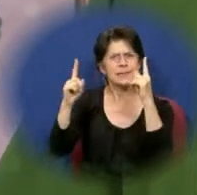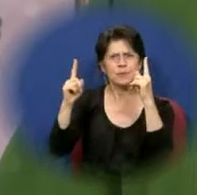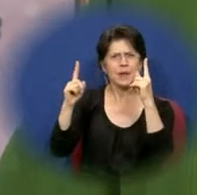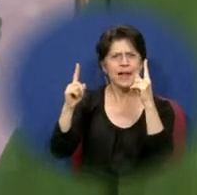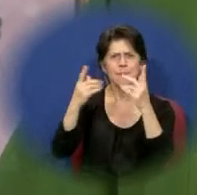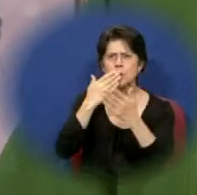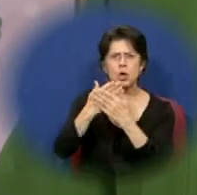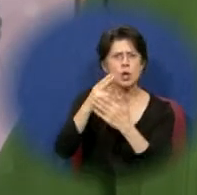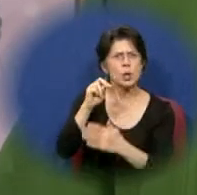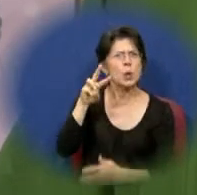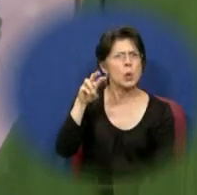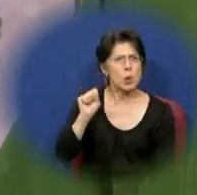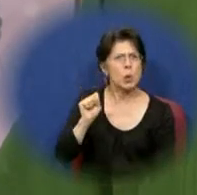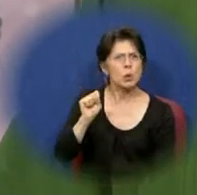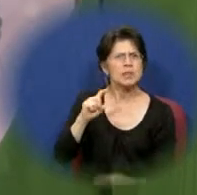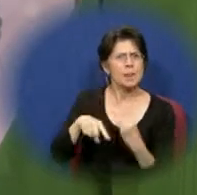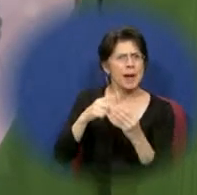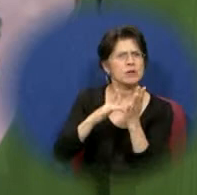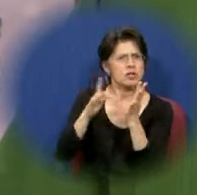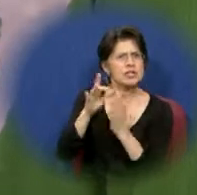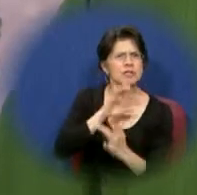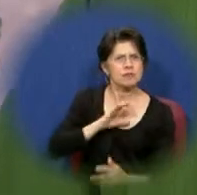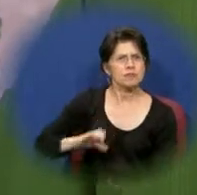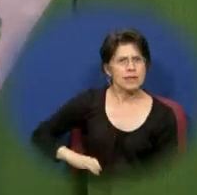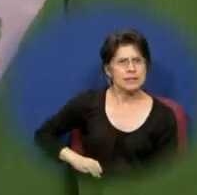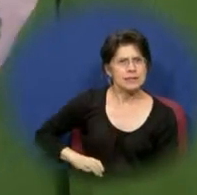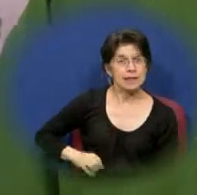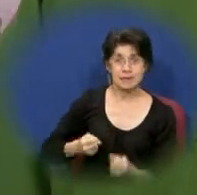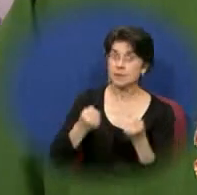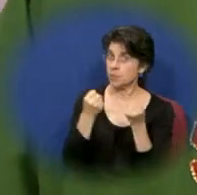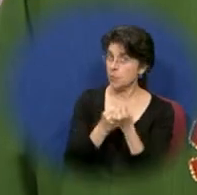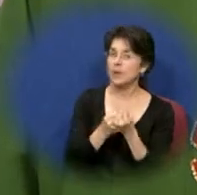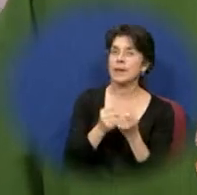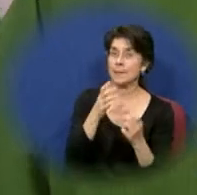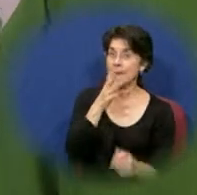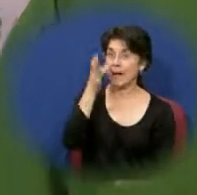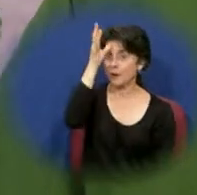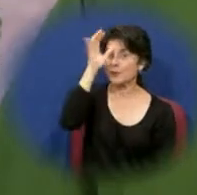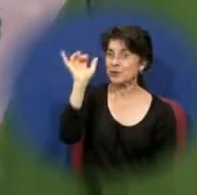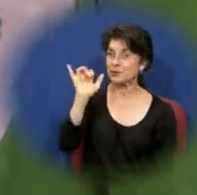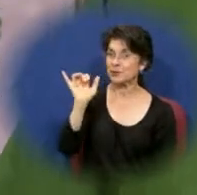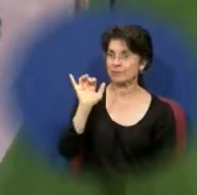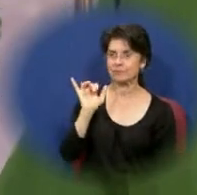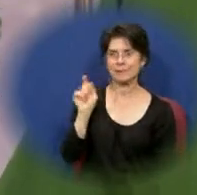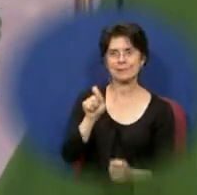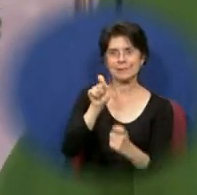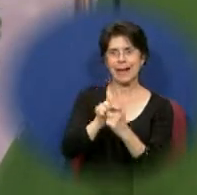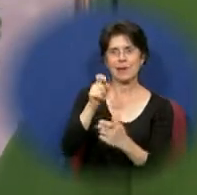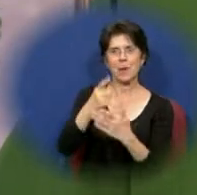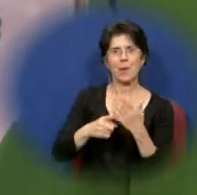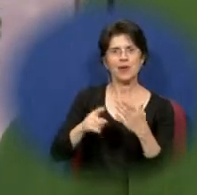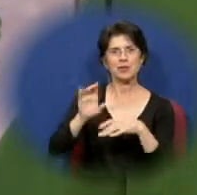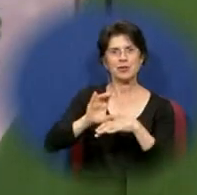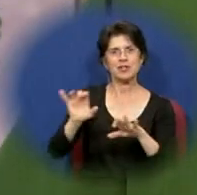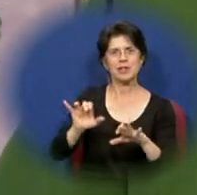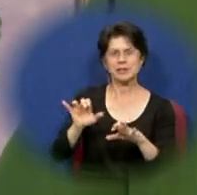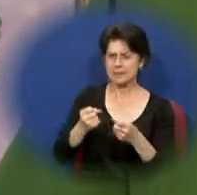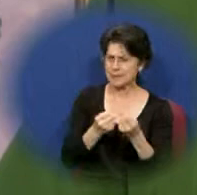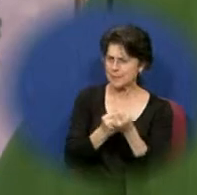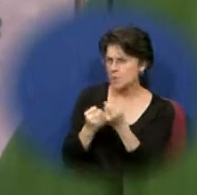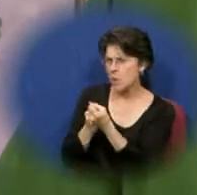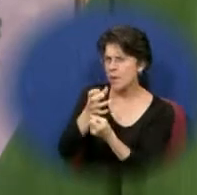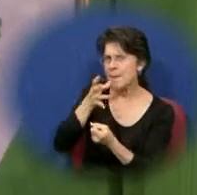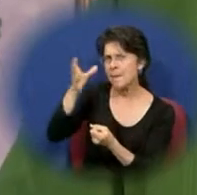in the name of the Church, in the name of Jesus Christ, and supporting parents. It's precisely what the Church does, is to support all